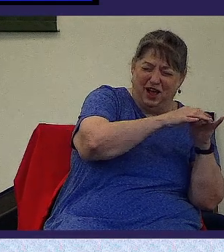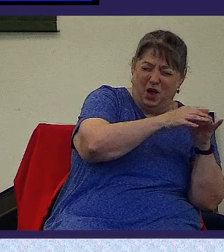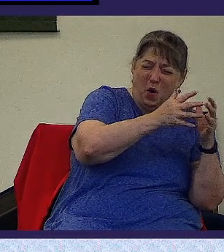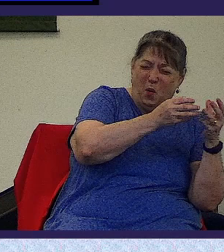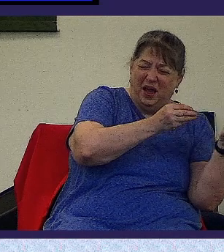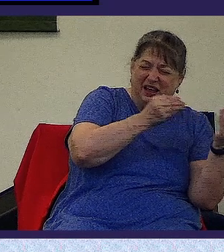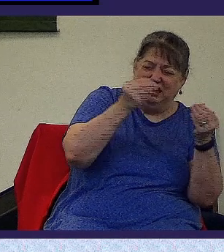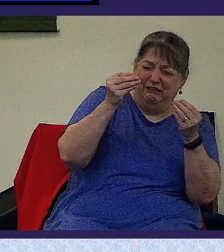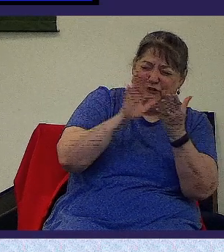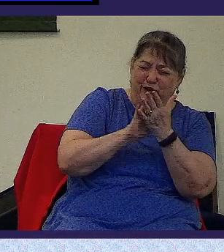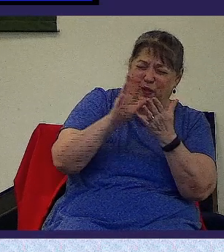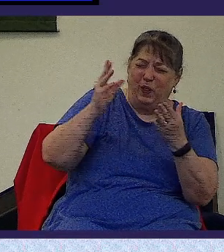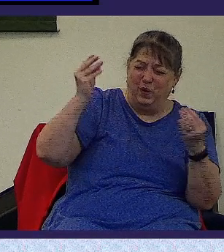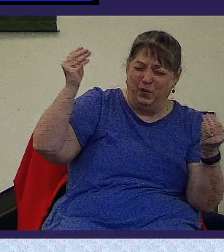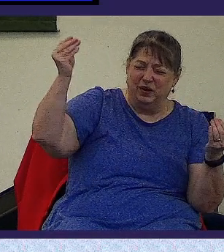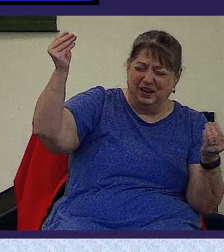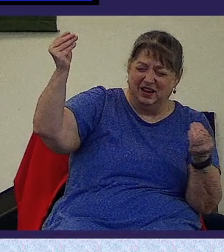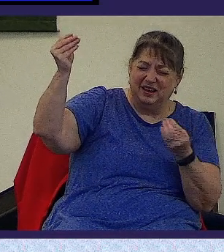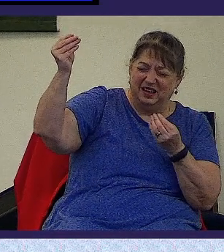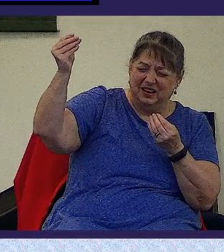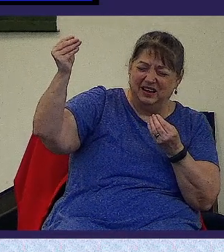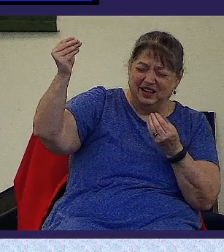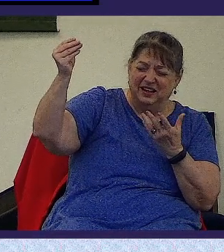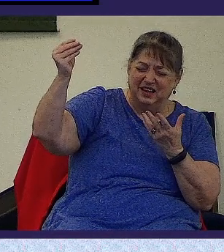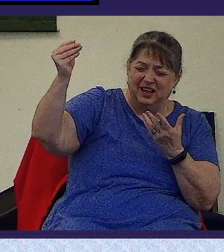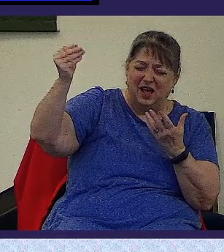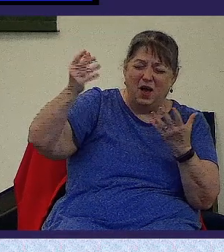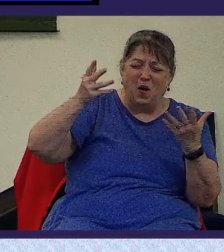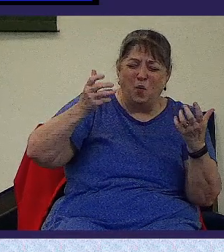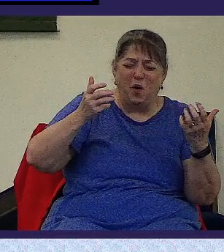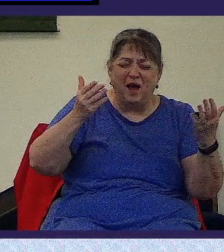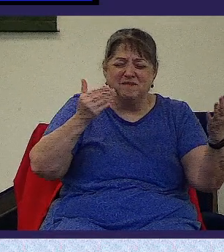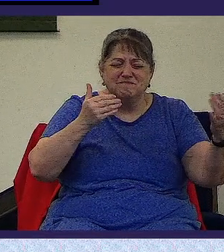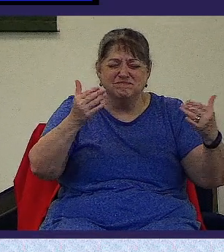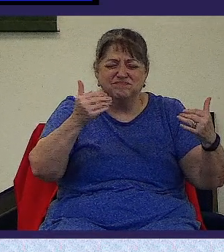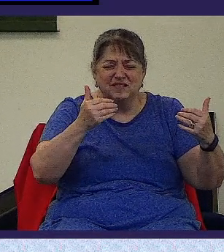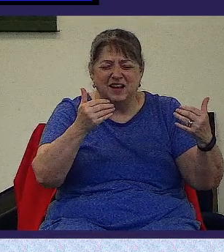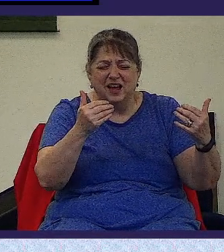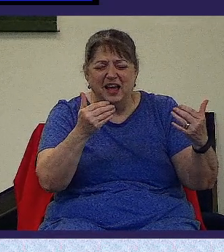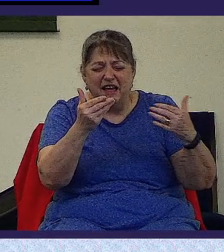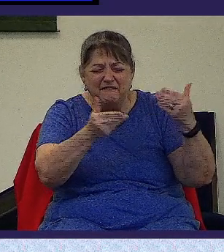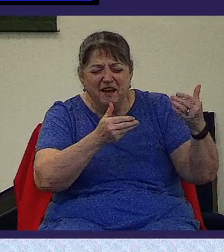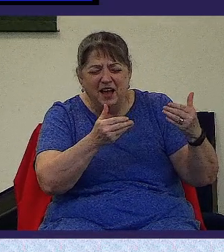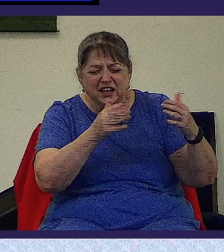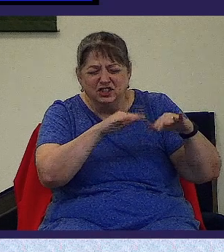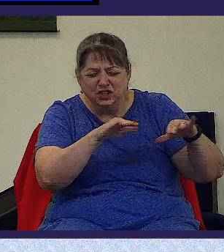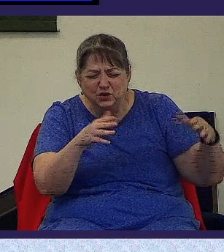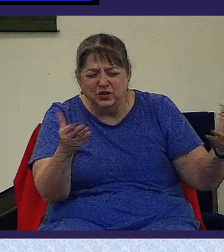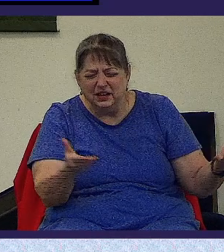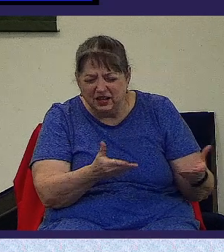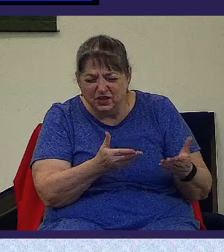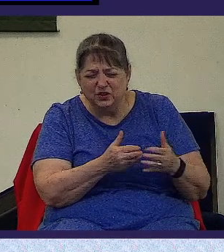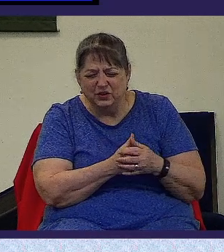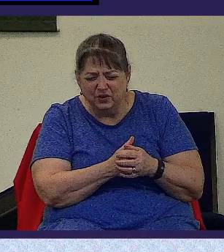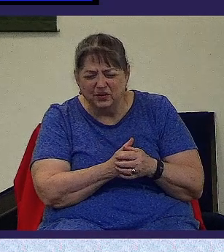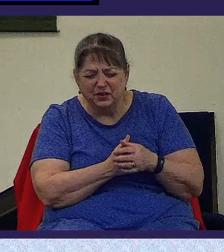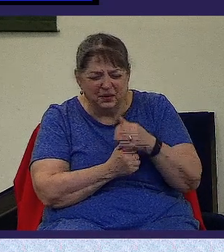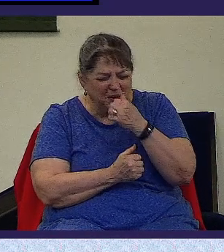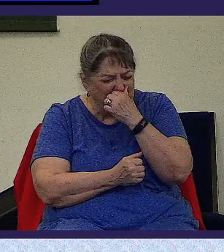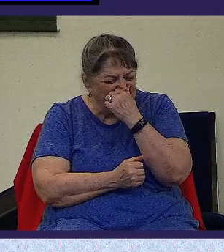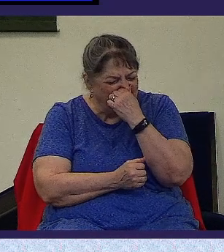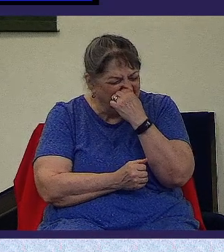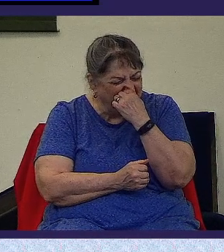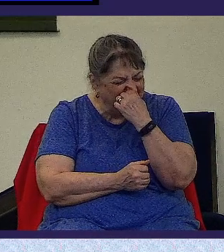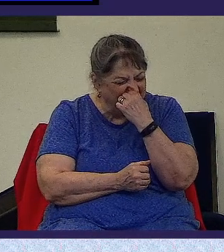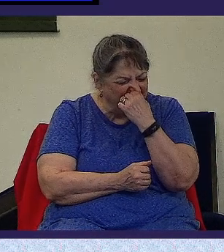jesus in this community and for the sake of the many little ones god who um uh lord just they